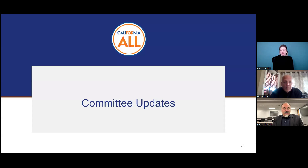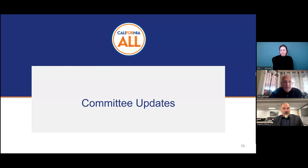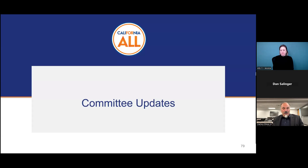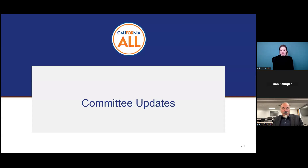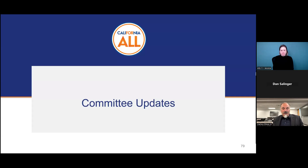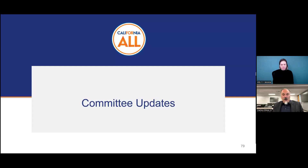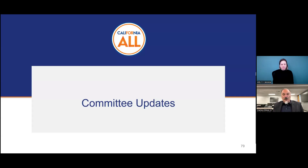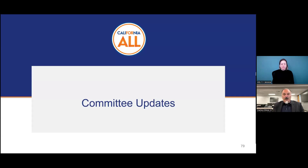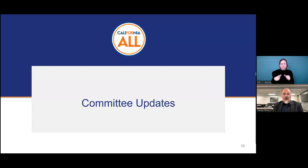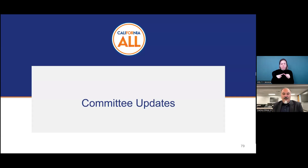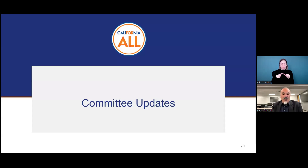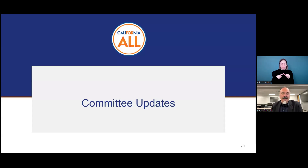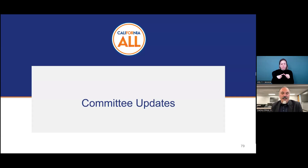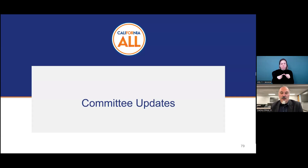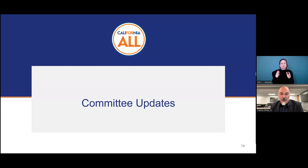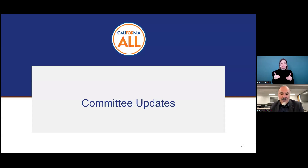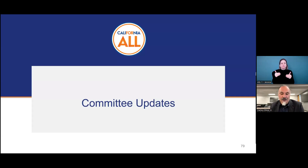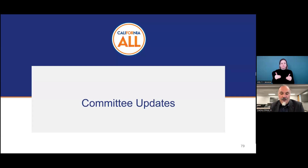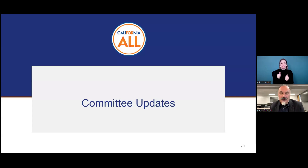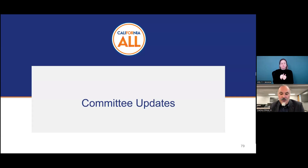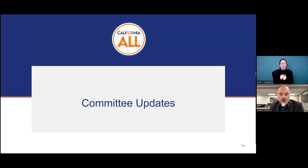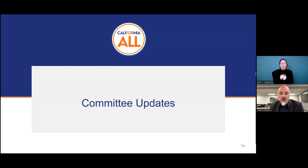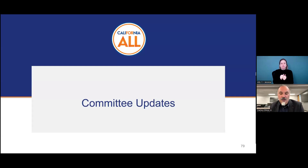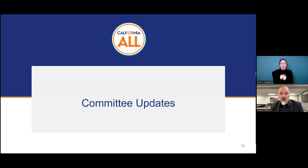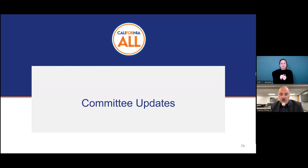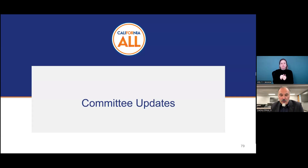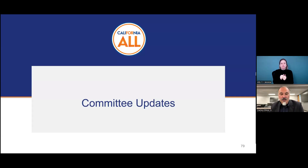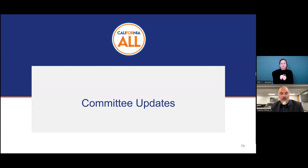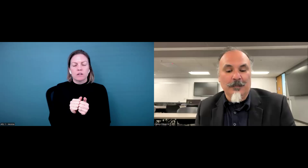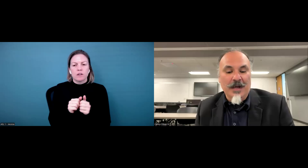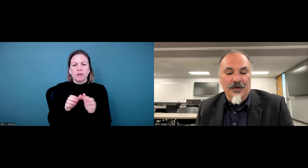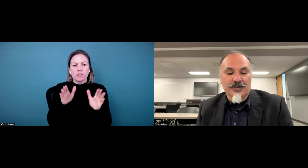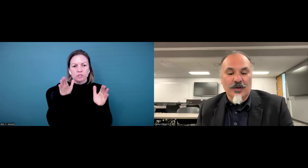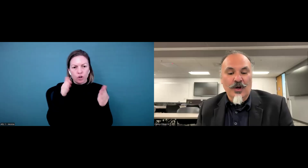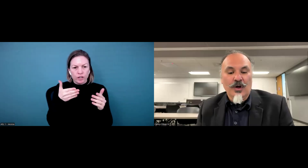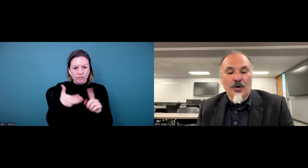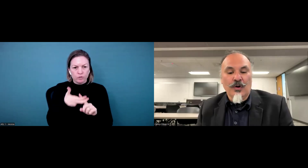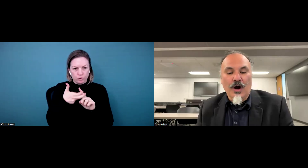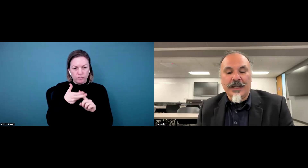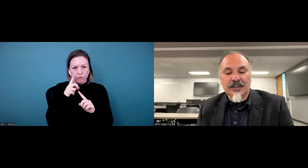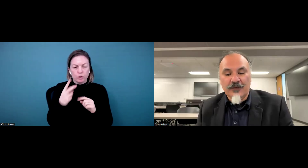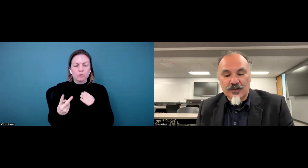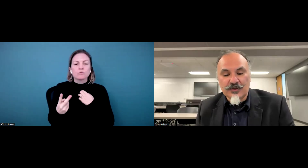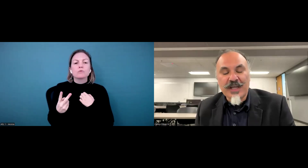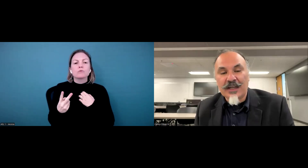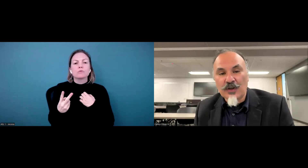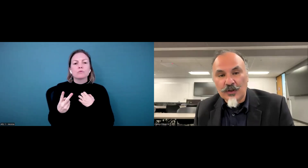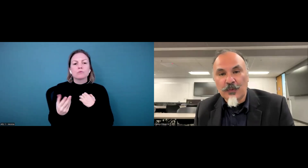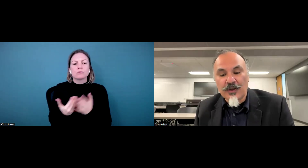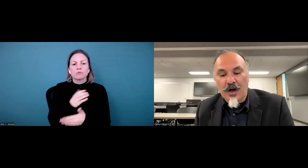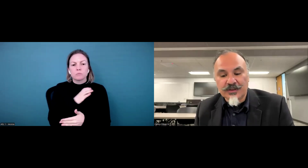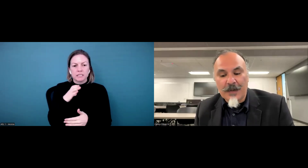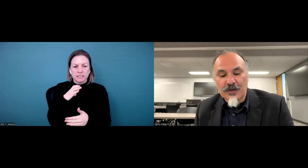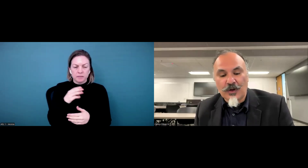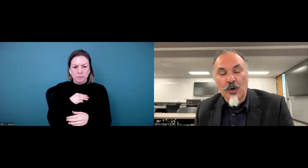First, we're moving forward with targeted recruitment for 2 new committee members who are individuals diagnosed